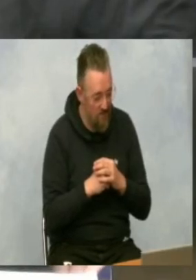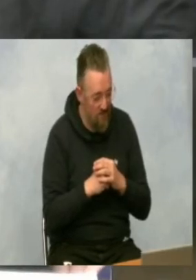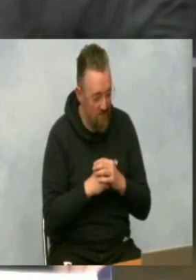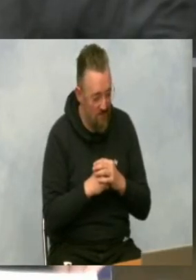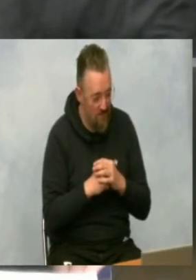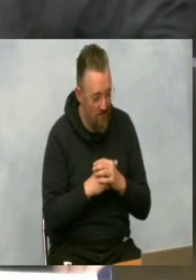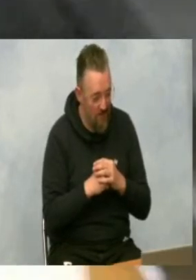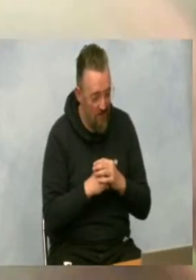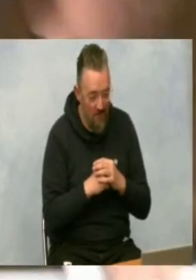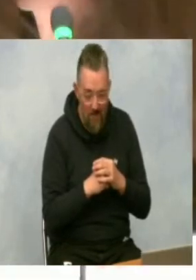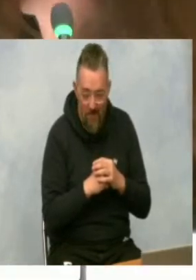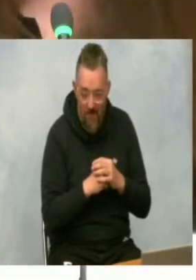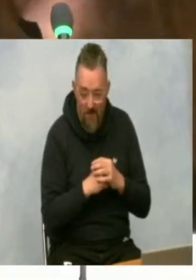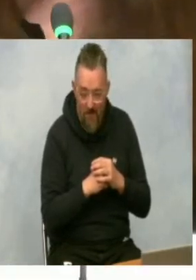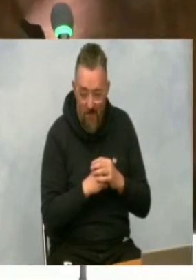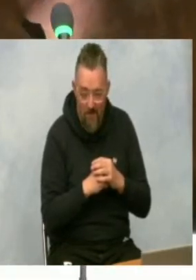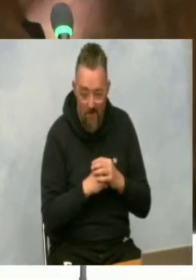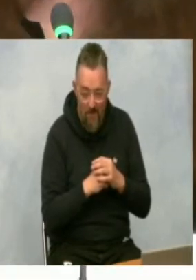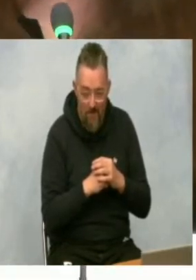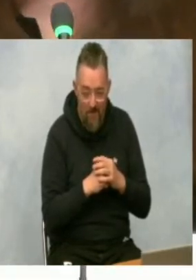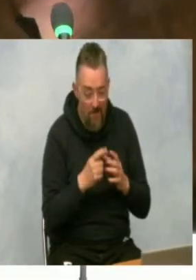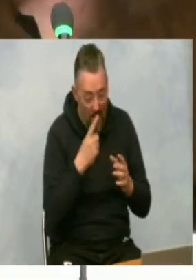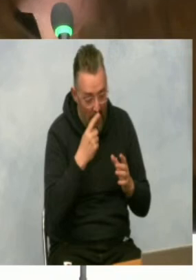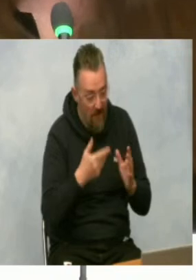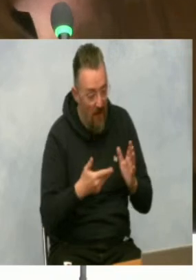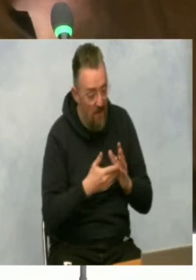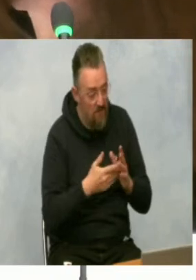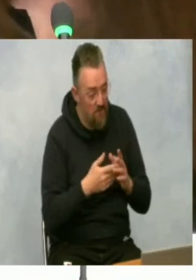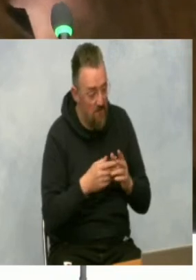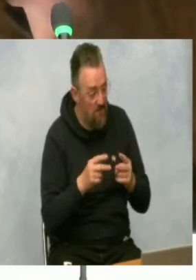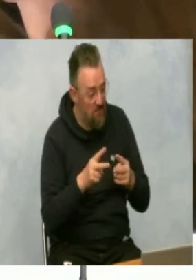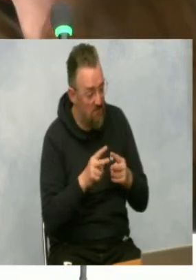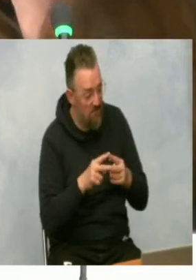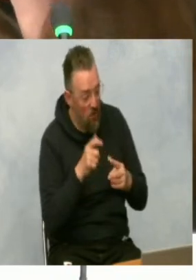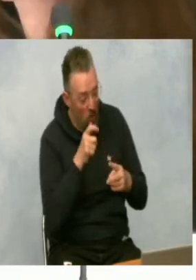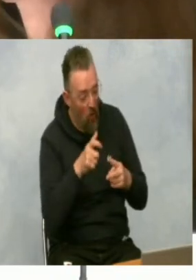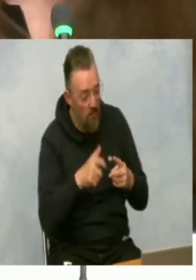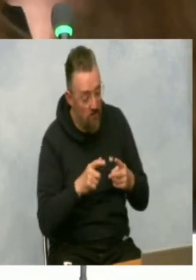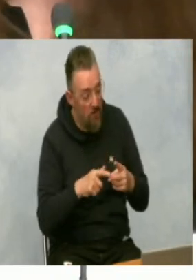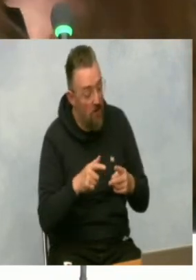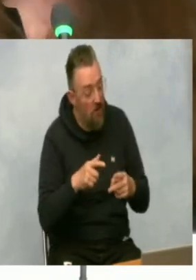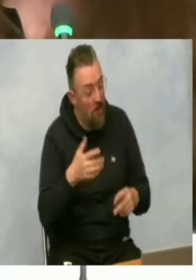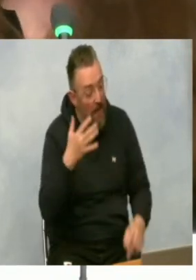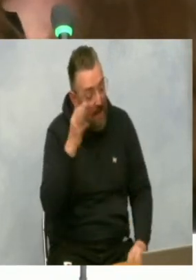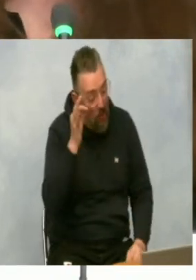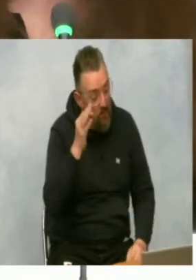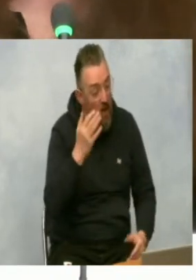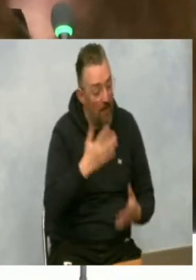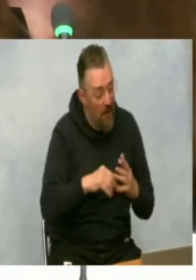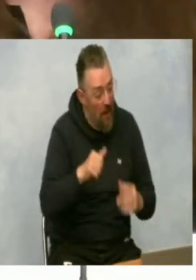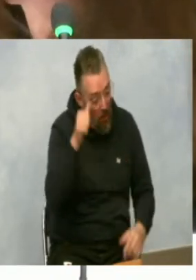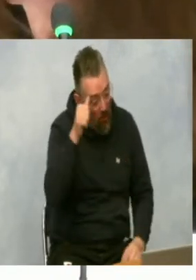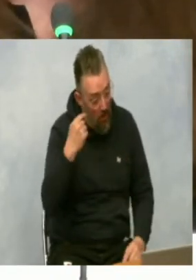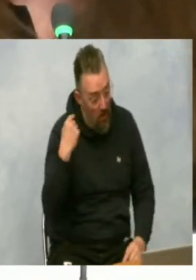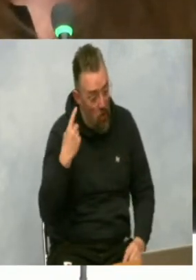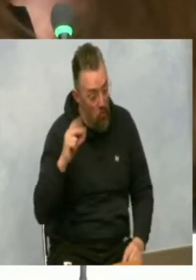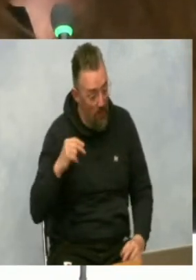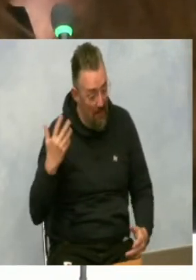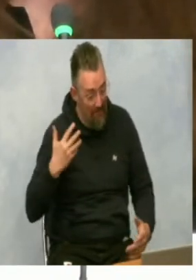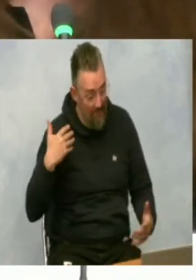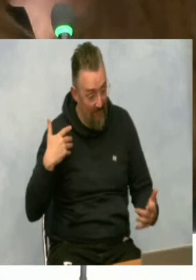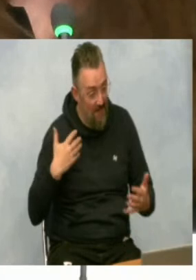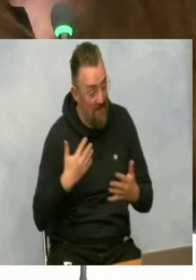Thank you, Chair. I can add a couple of comments. I think the council has been very aware since 2015 that we were